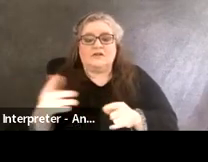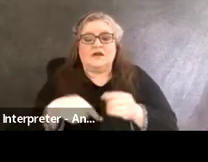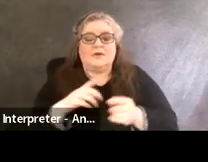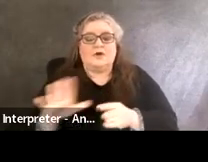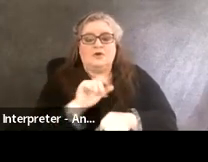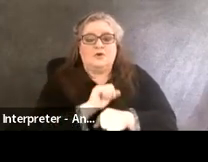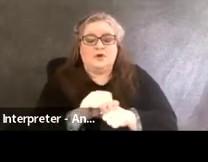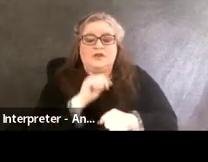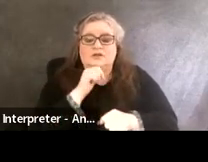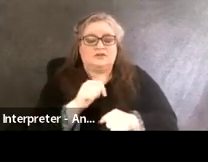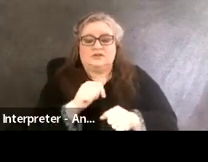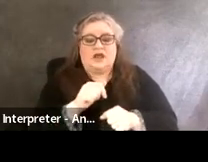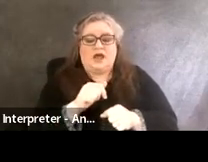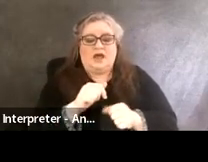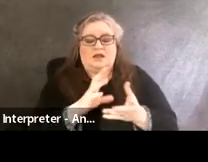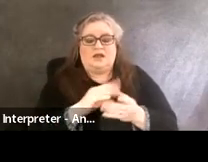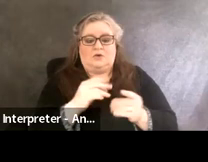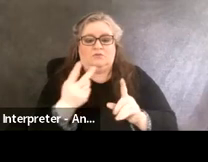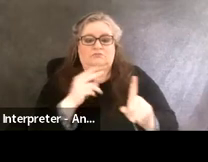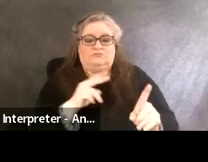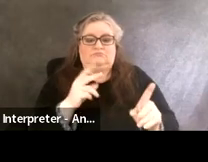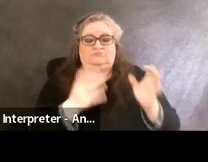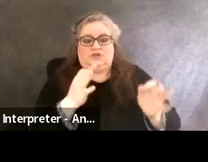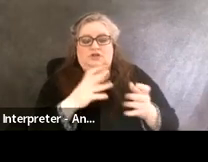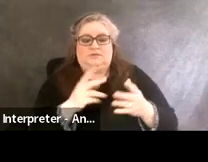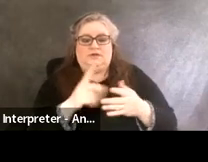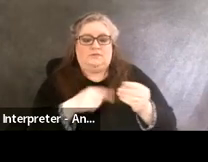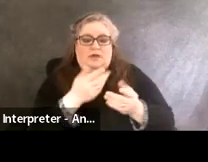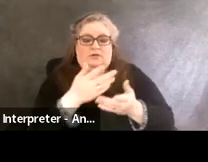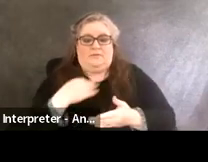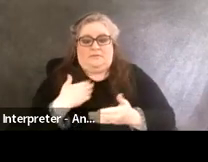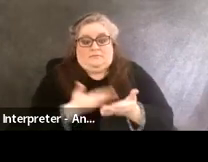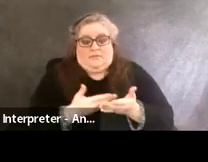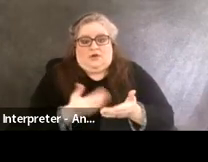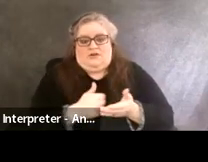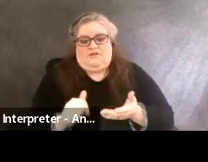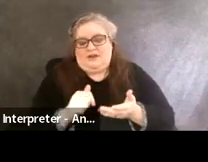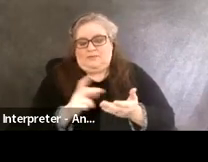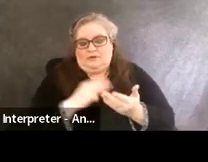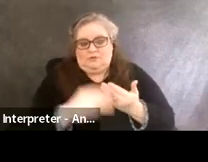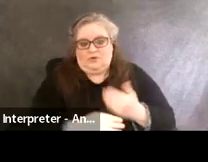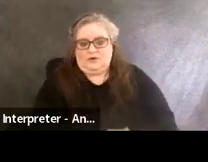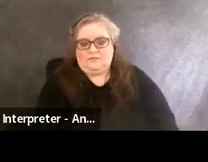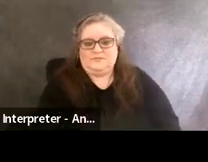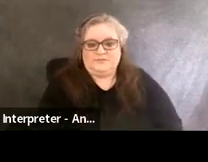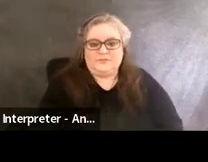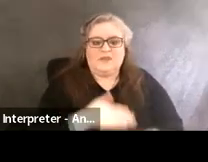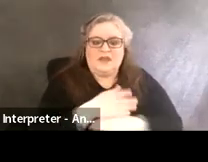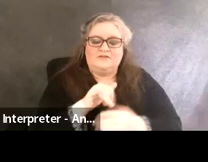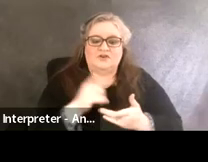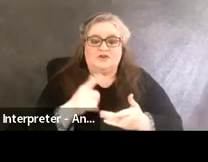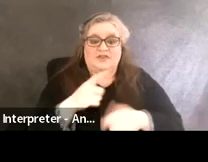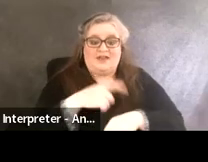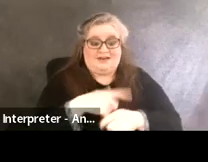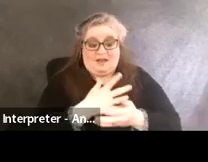not be a qualitative judgment made on the artistic merit of any applicant's public programs. So then after that window